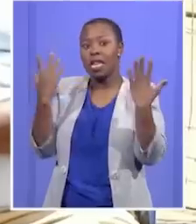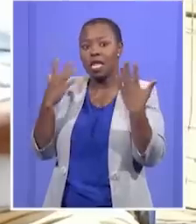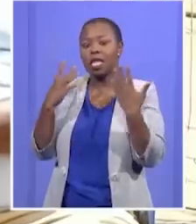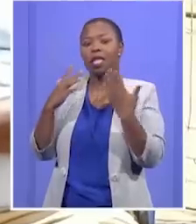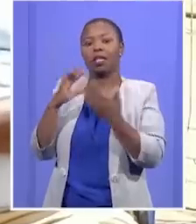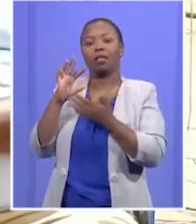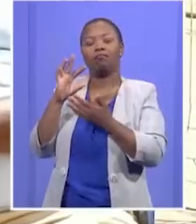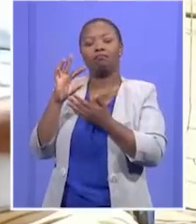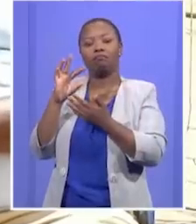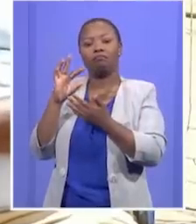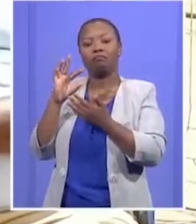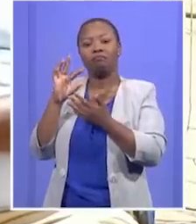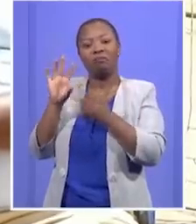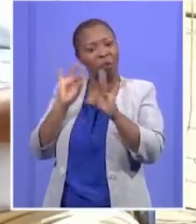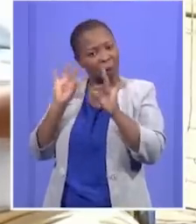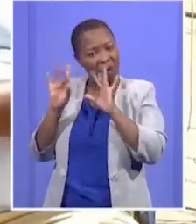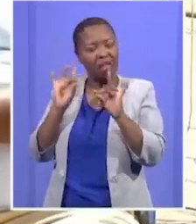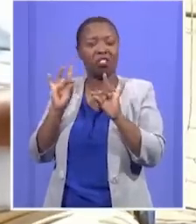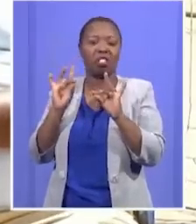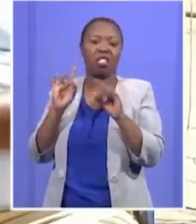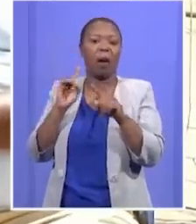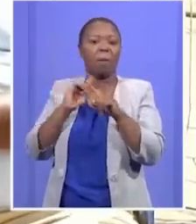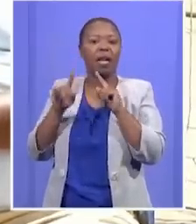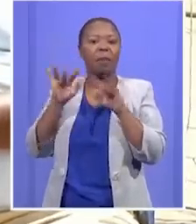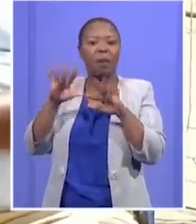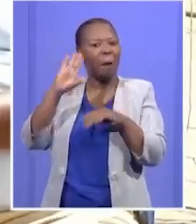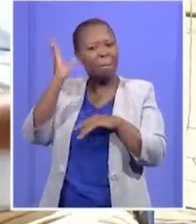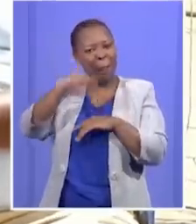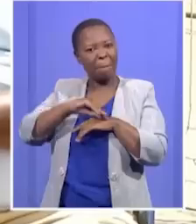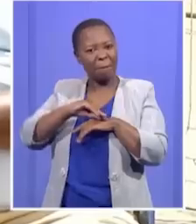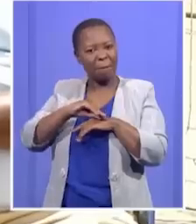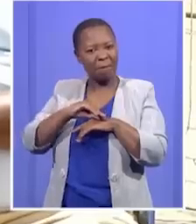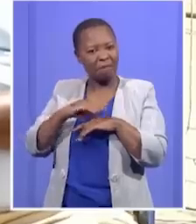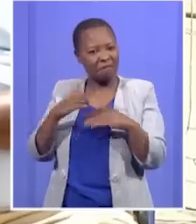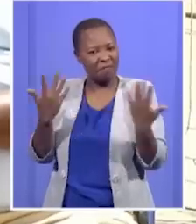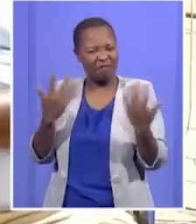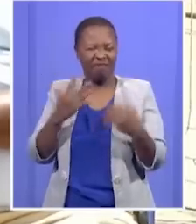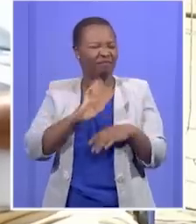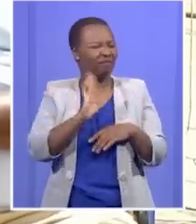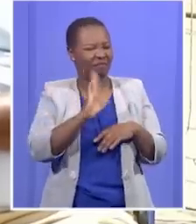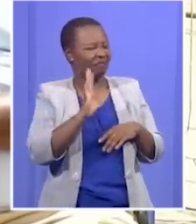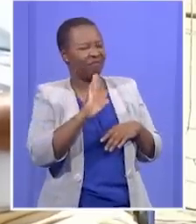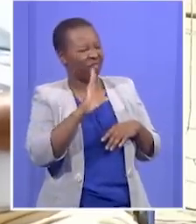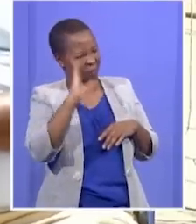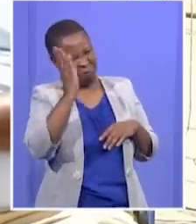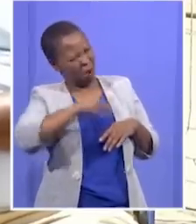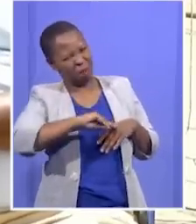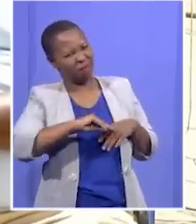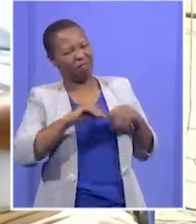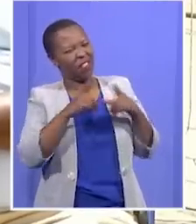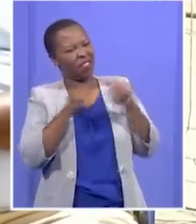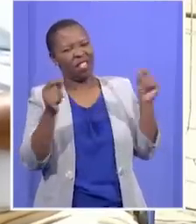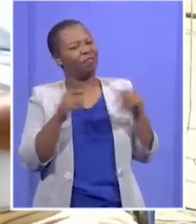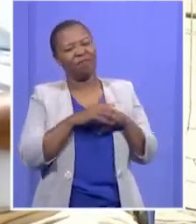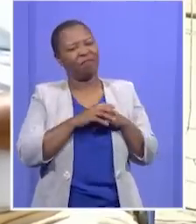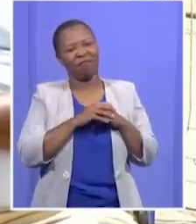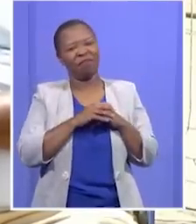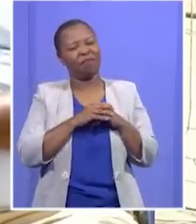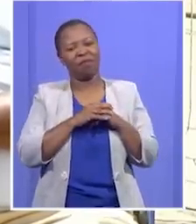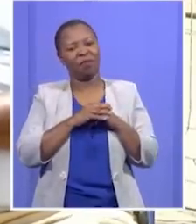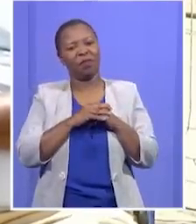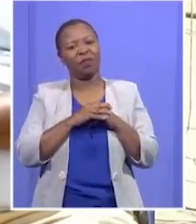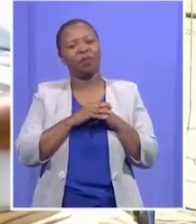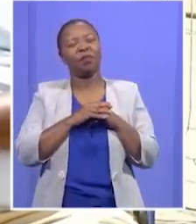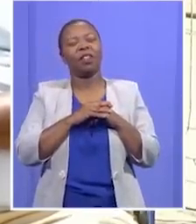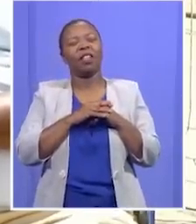dusted. Is that your view? It can never be done and dusted. In fact, getting